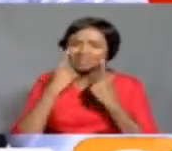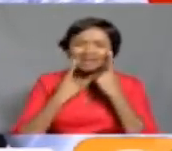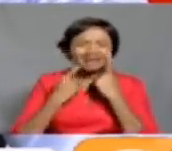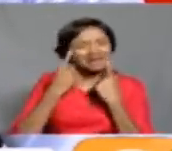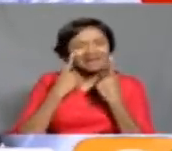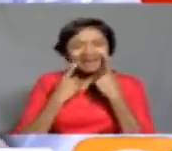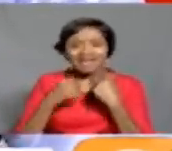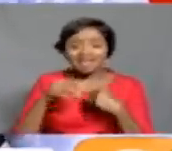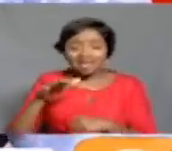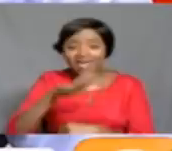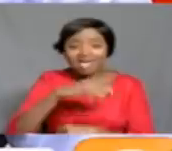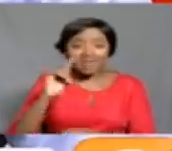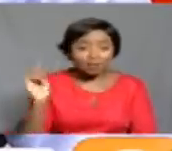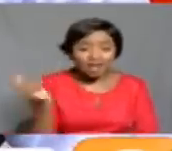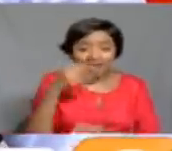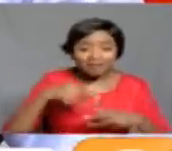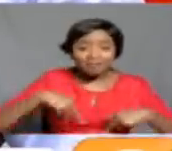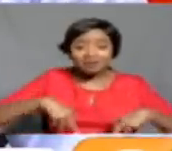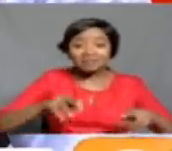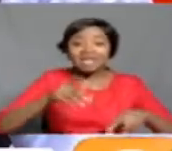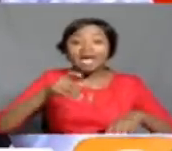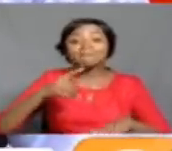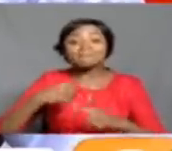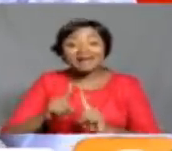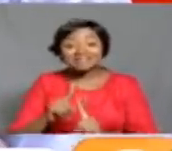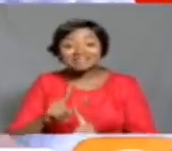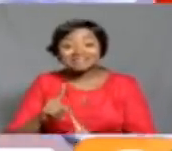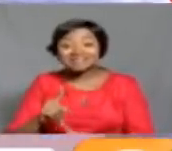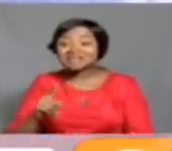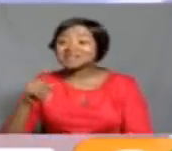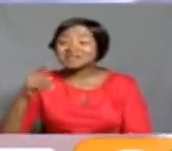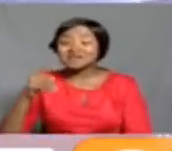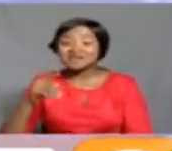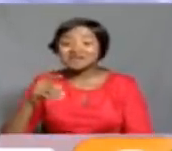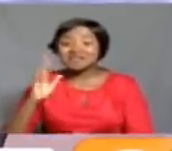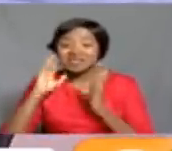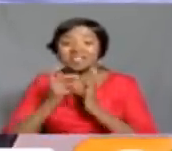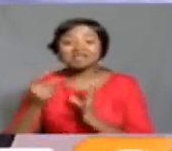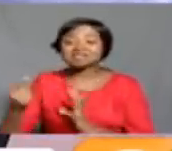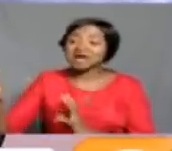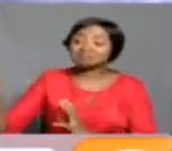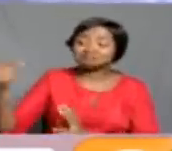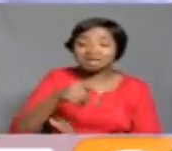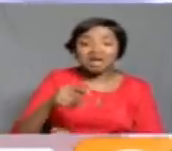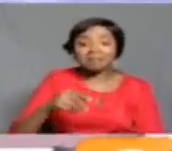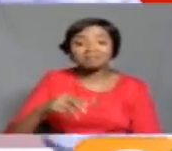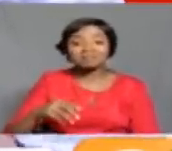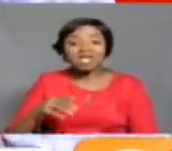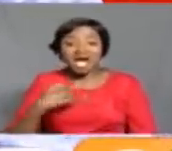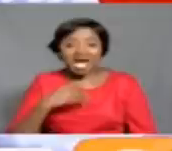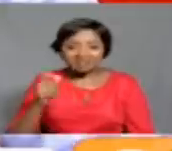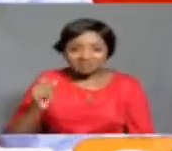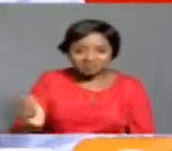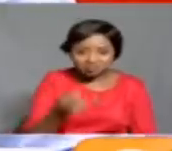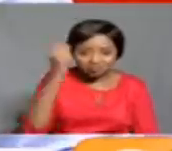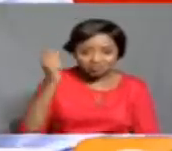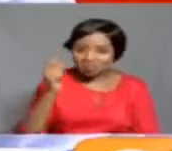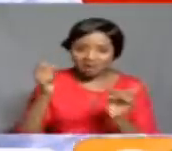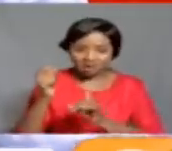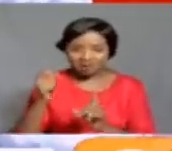on Arambe Avenue when he turned up and walked. Yeah. He walked out there and he was pocketing. He didn't have his rungu. Yes.